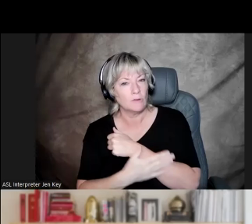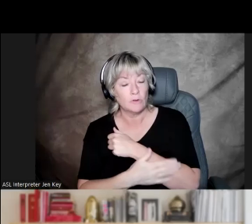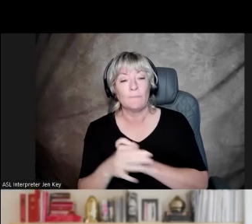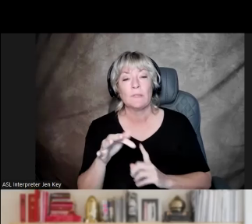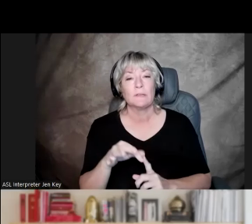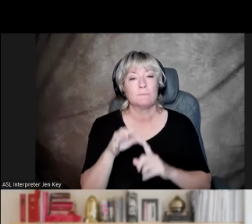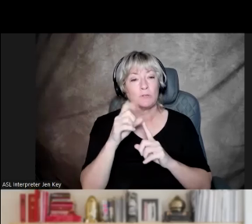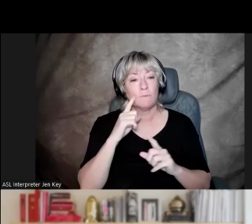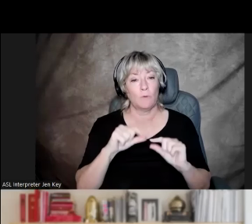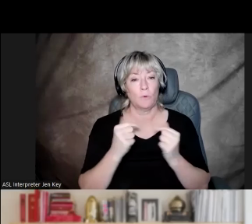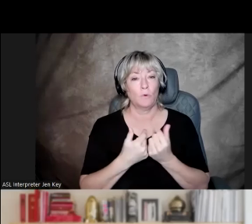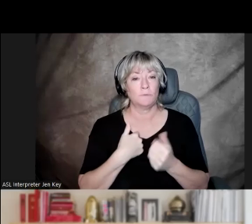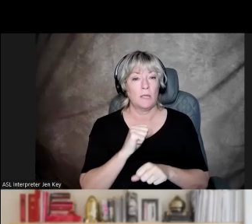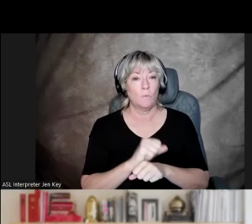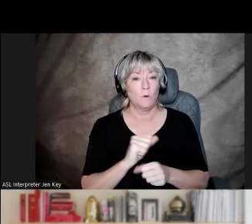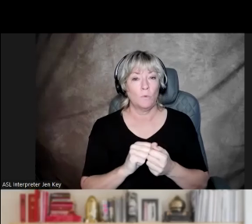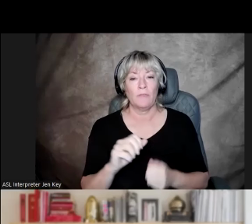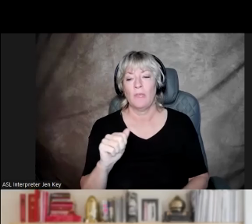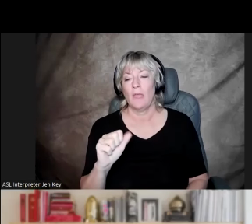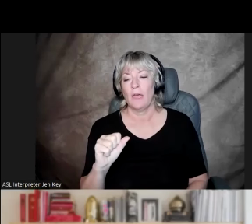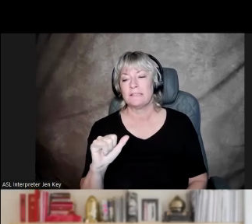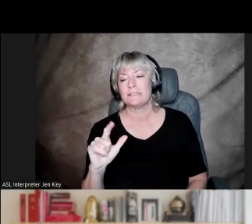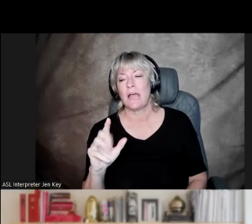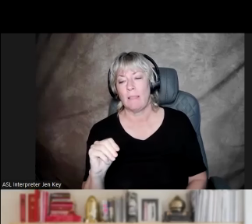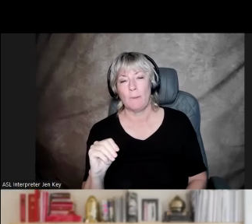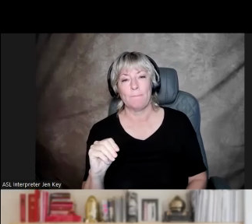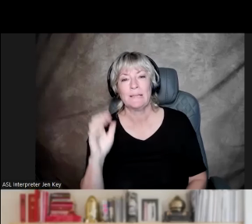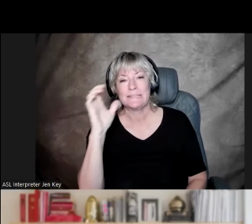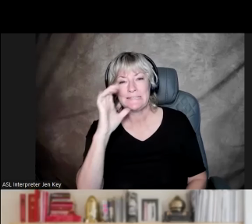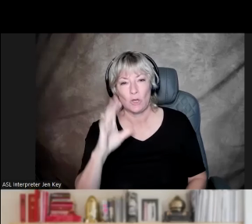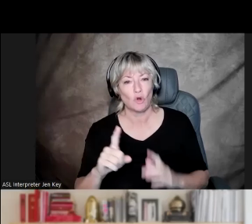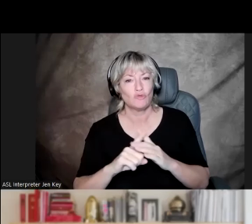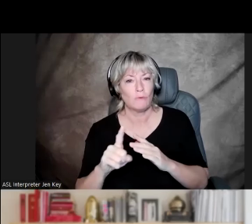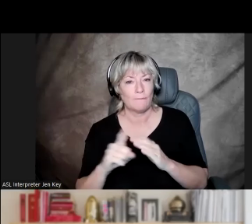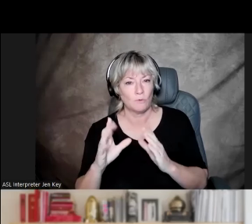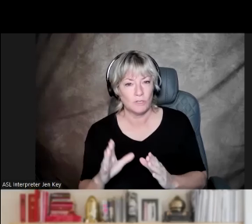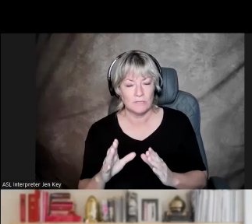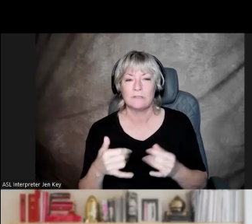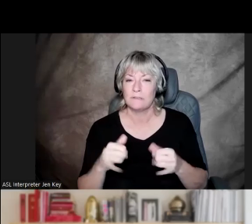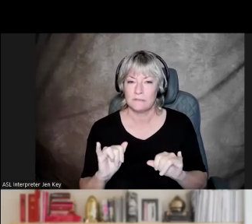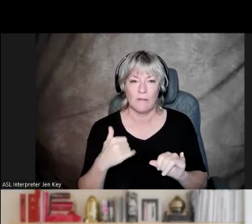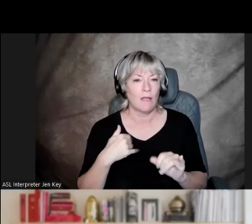that I work with, which are asylum seekers and refugees, there's a lot of work that needs to be done. And